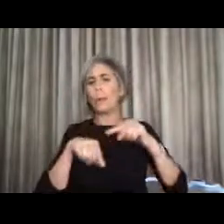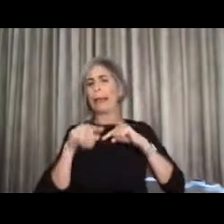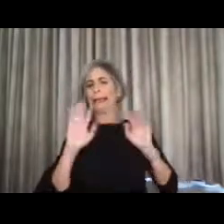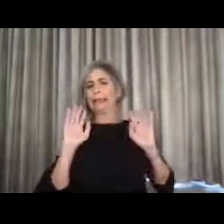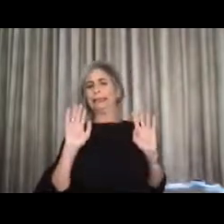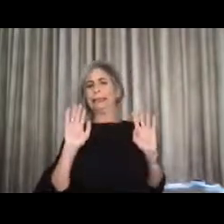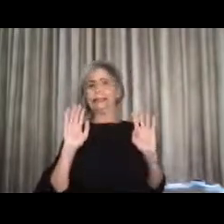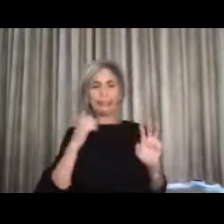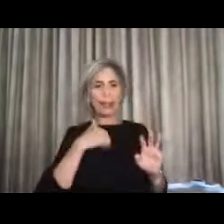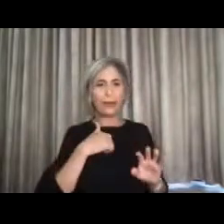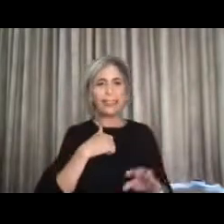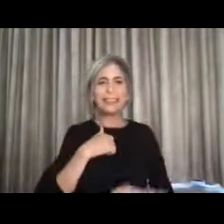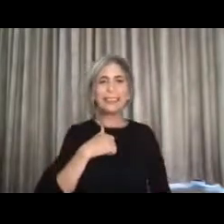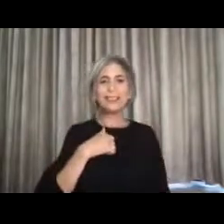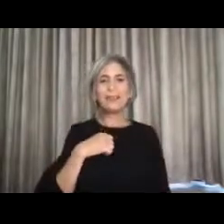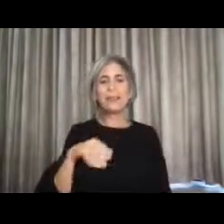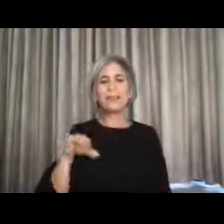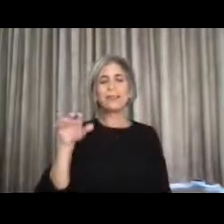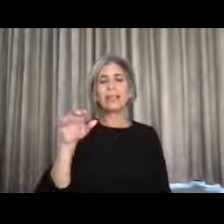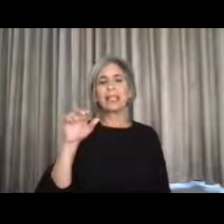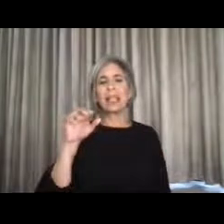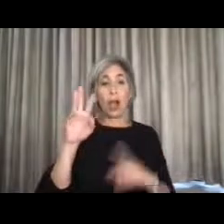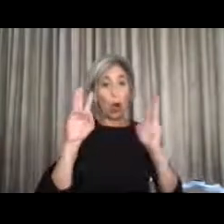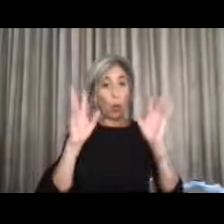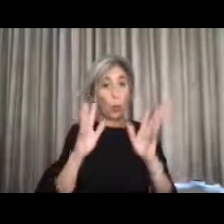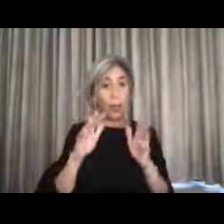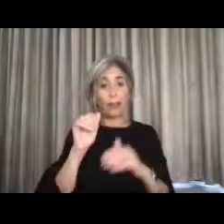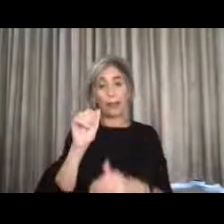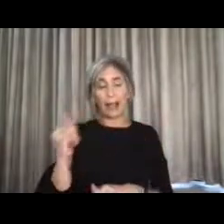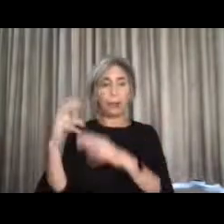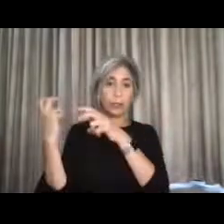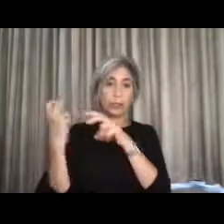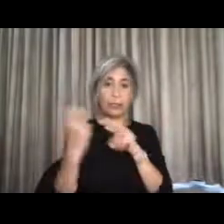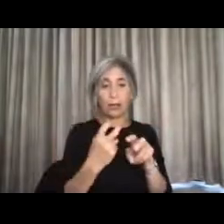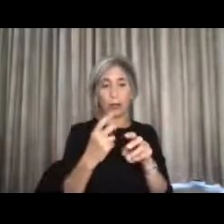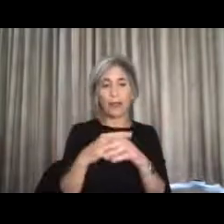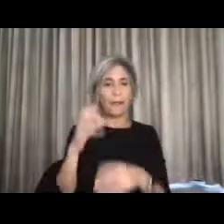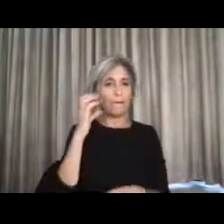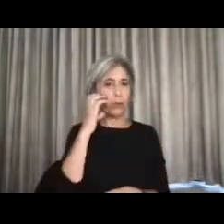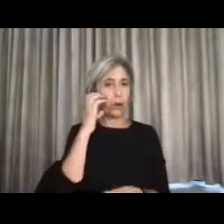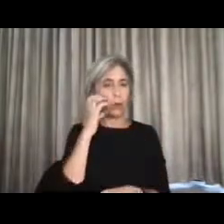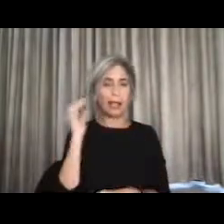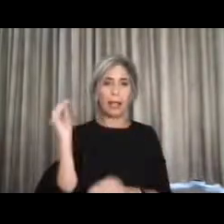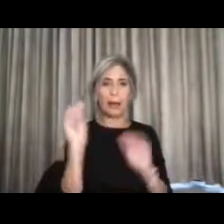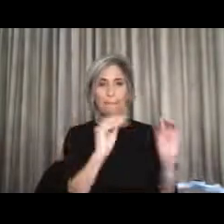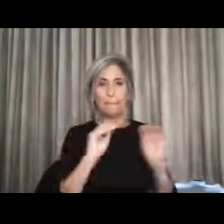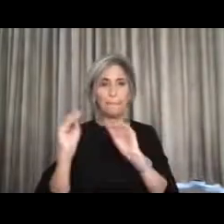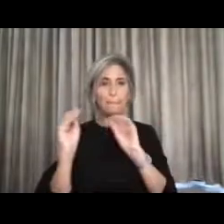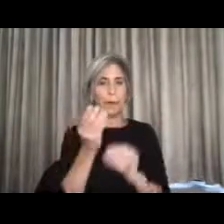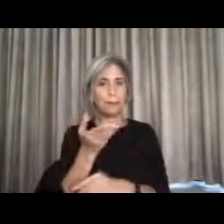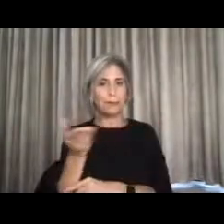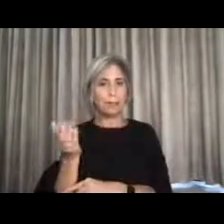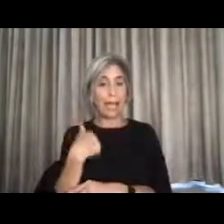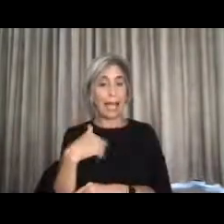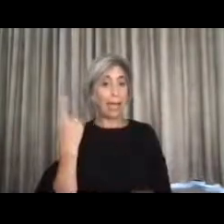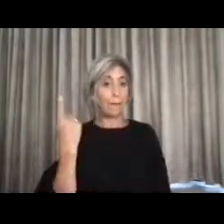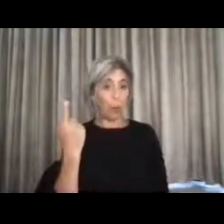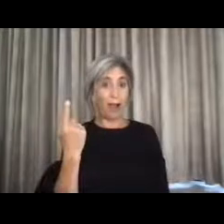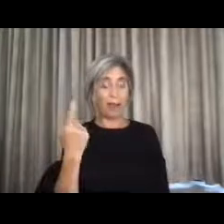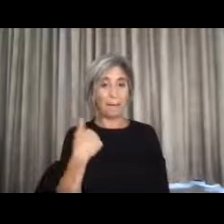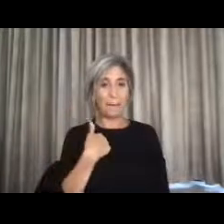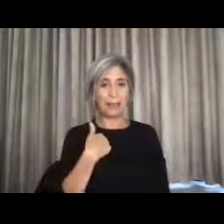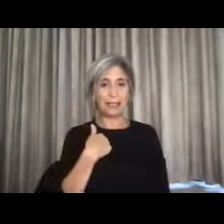more things. There's weather apps that people can download on their phones and mobile devices. I have one that's